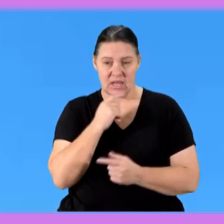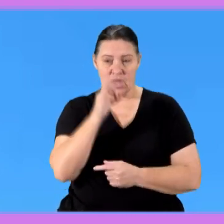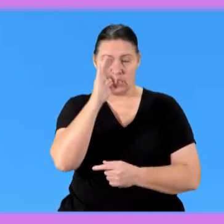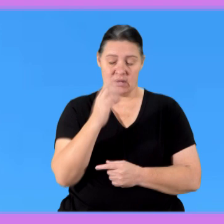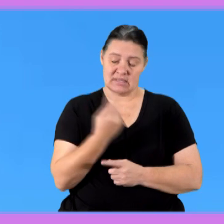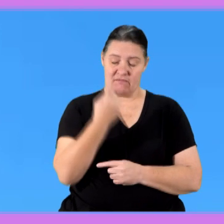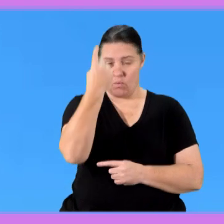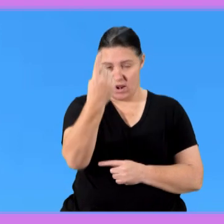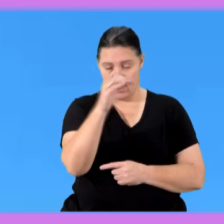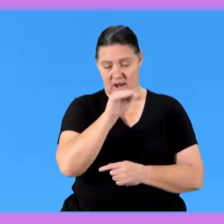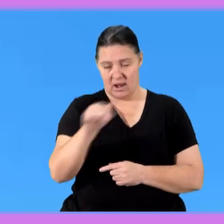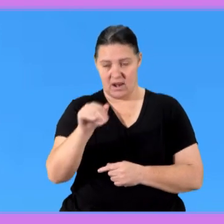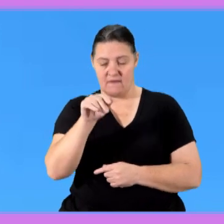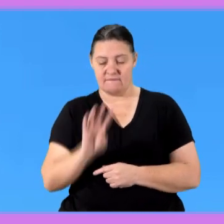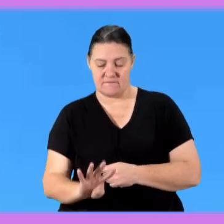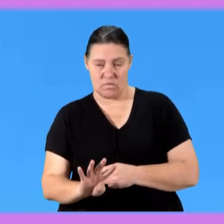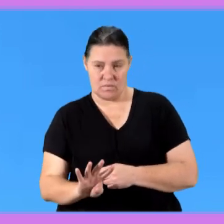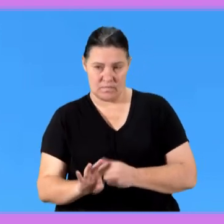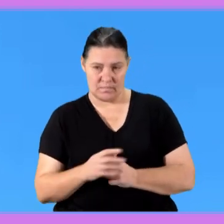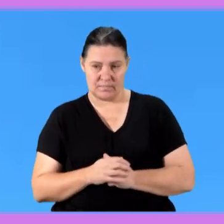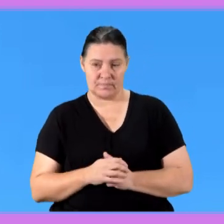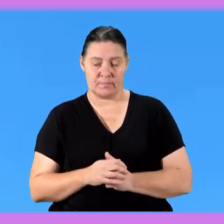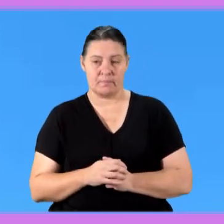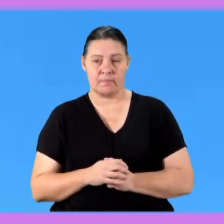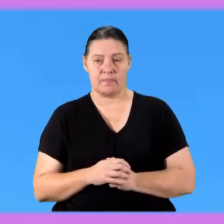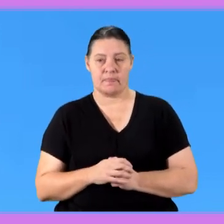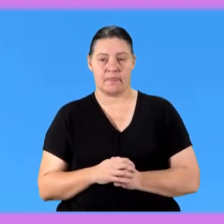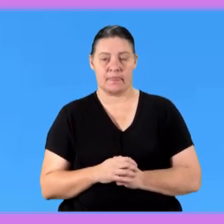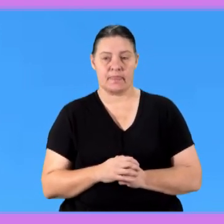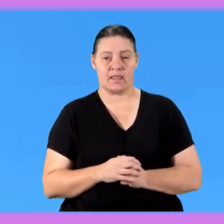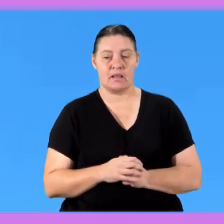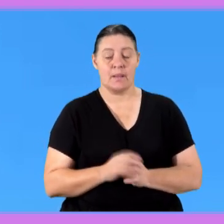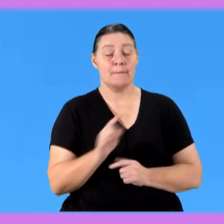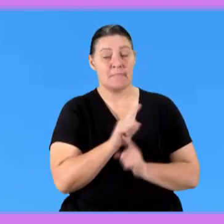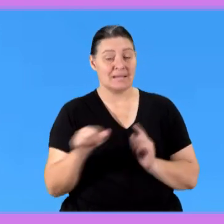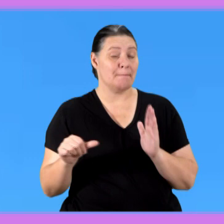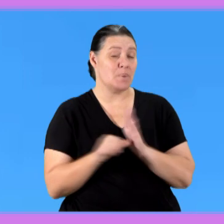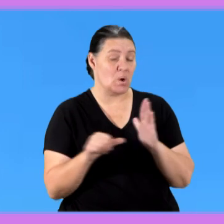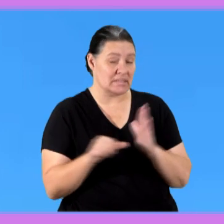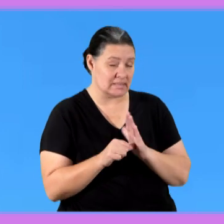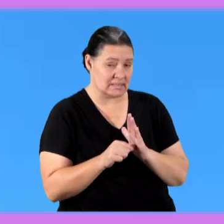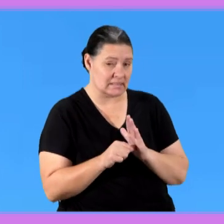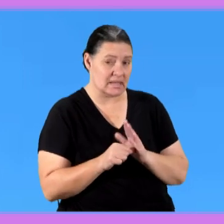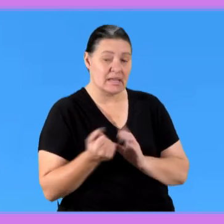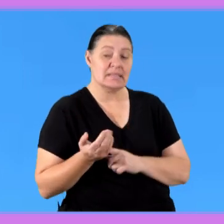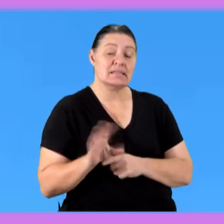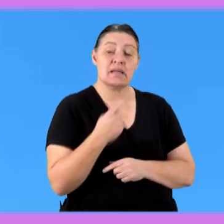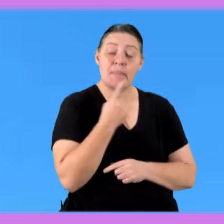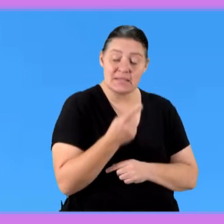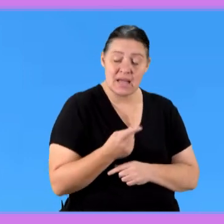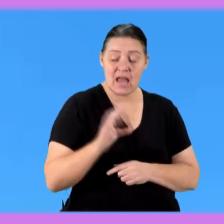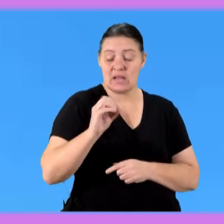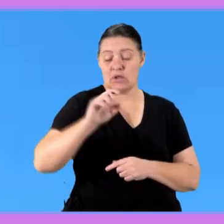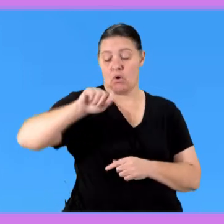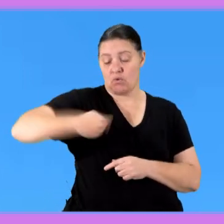saying 3 go into itself once, into 12 4 times. Okay? Important here, it indicates that we